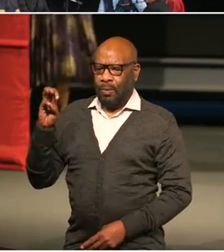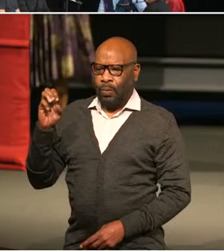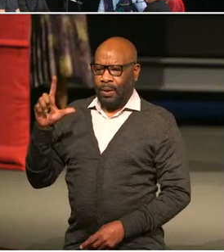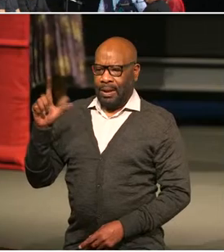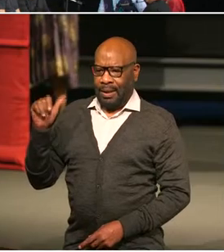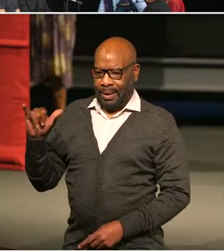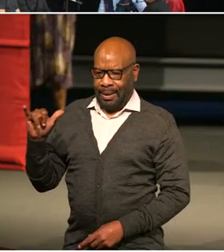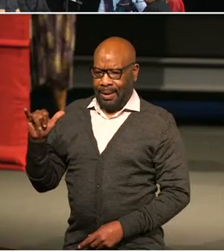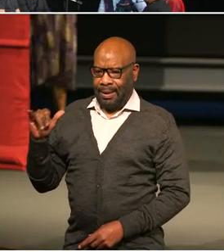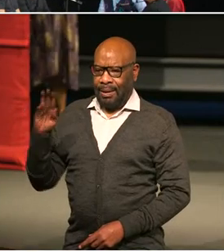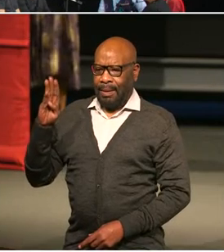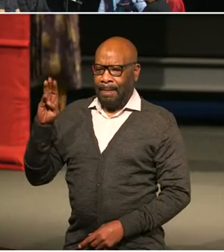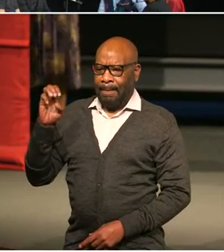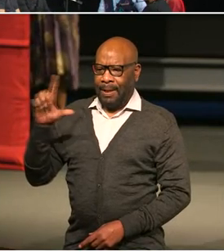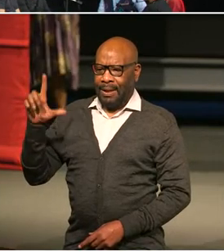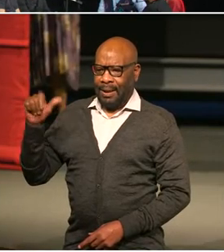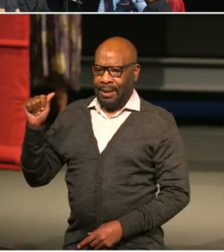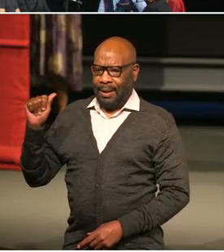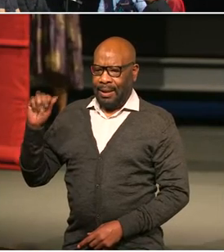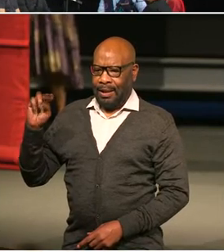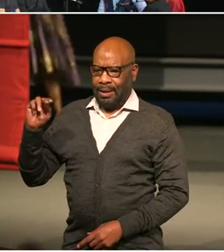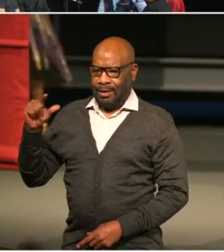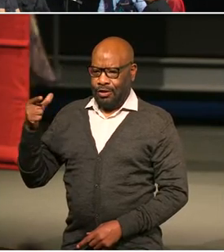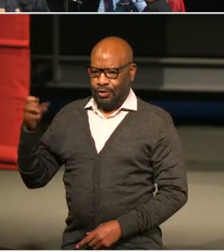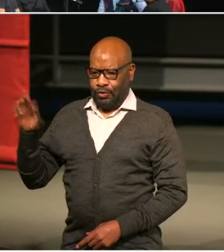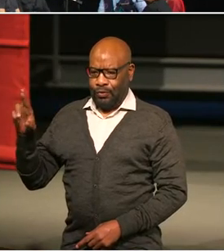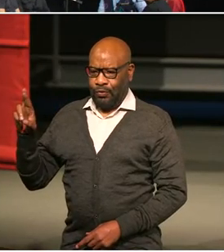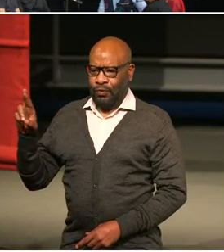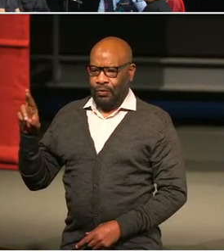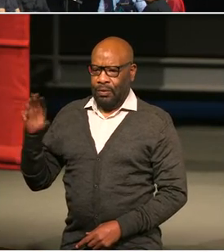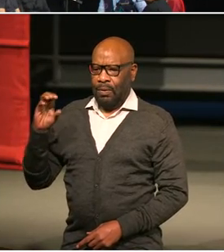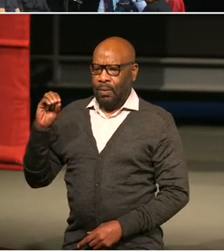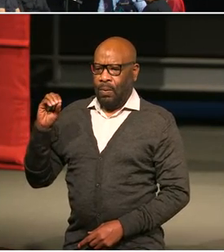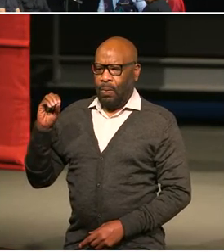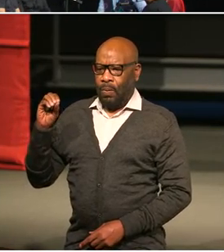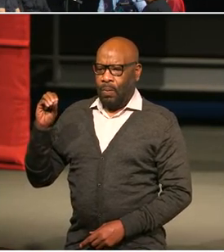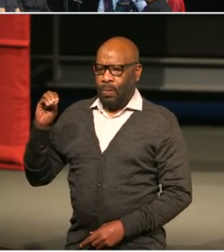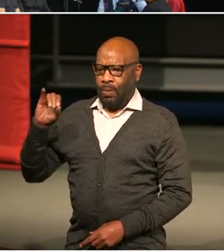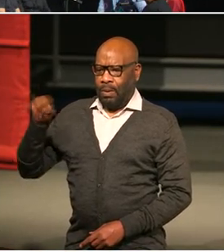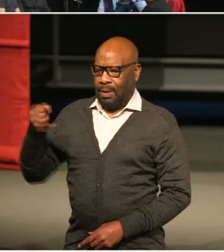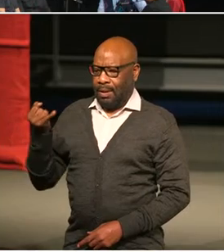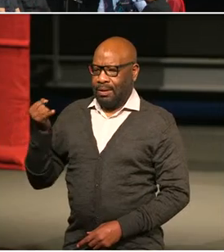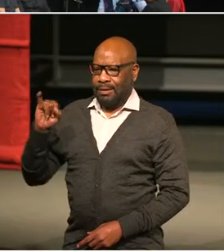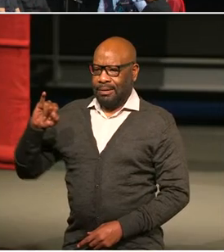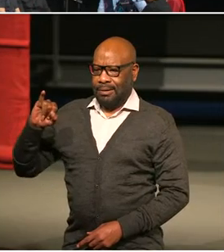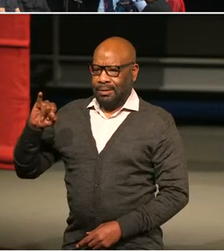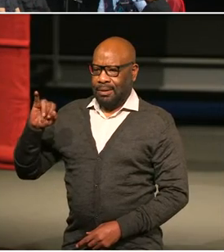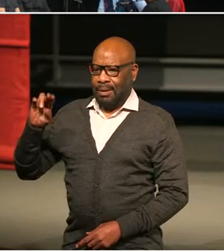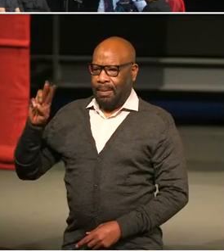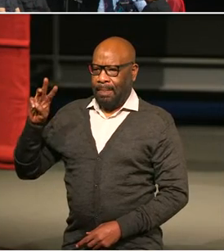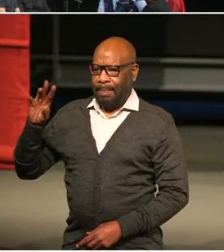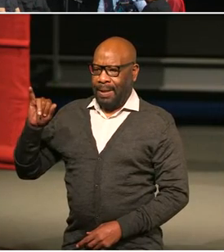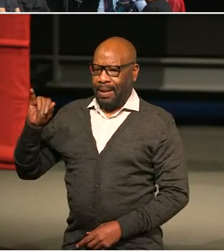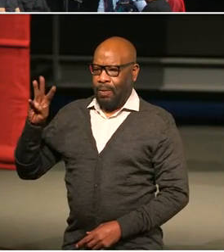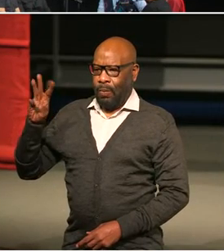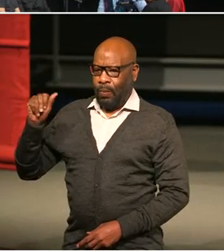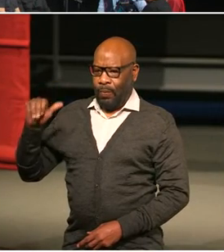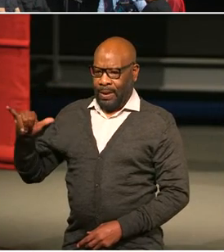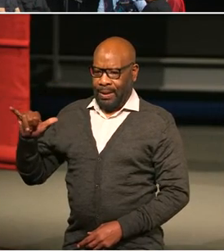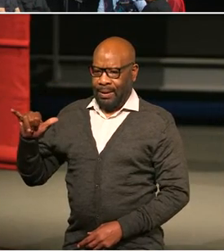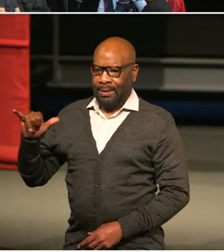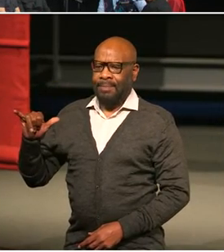And Southern straight men's traditional dancer, James Gregory, Osage,